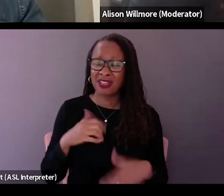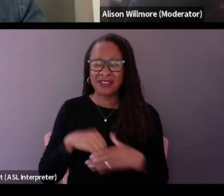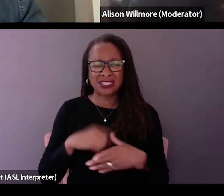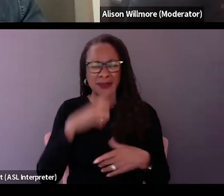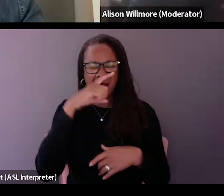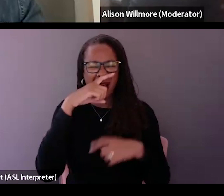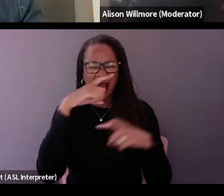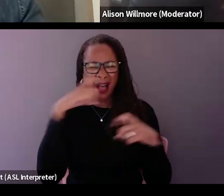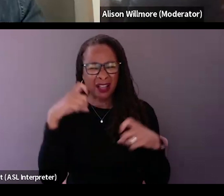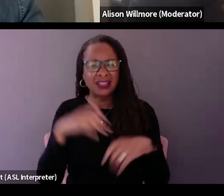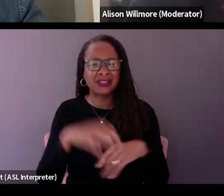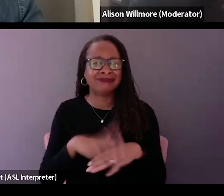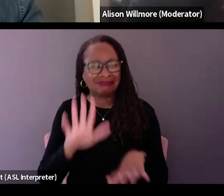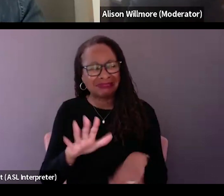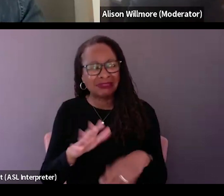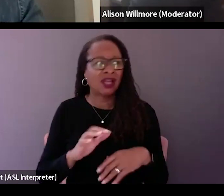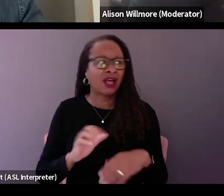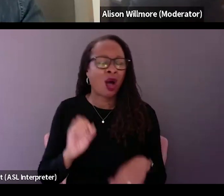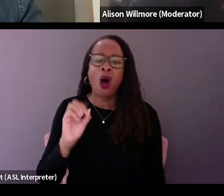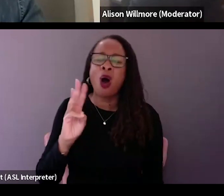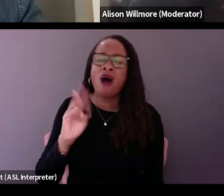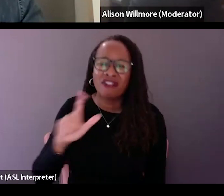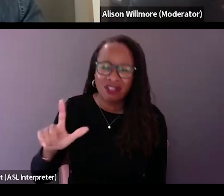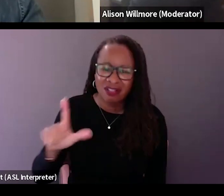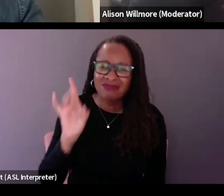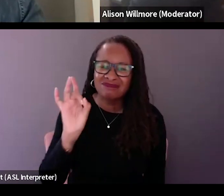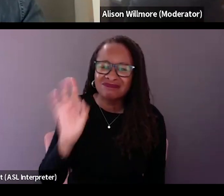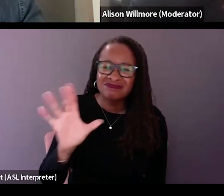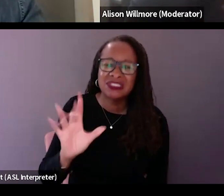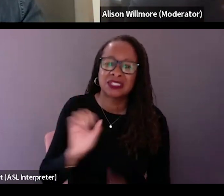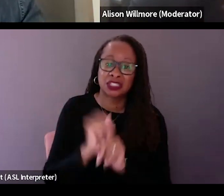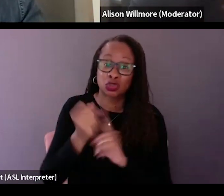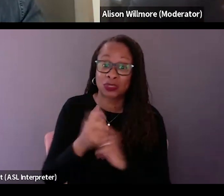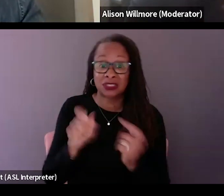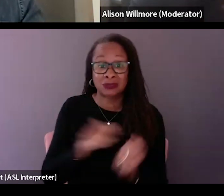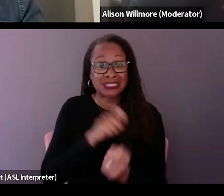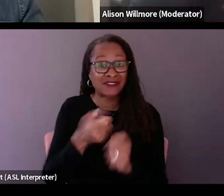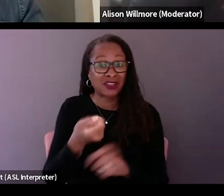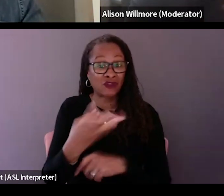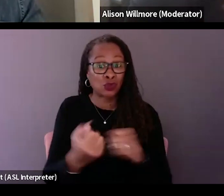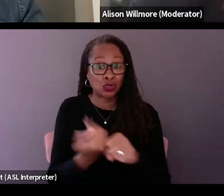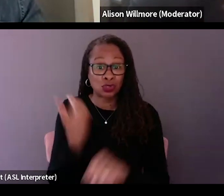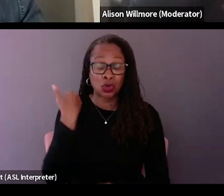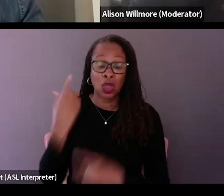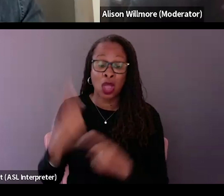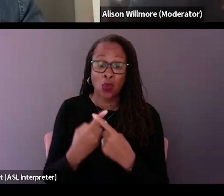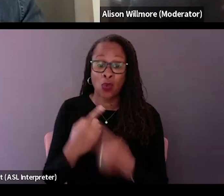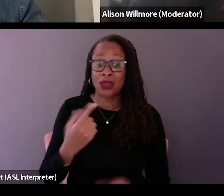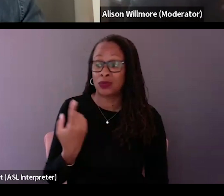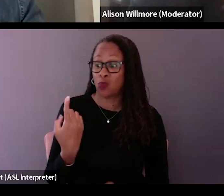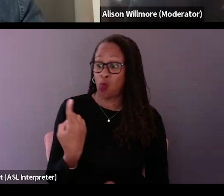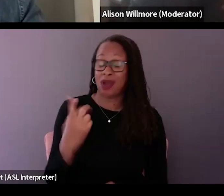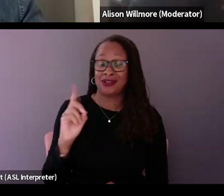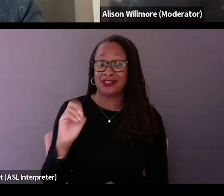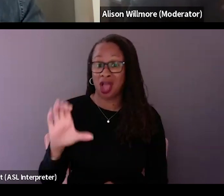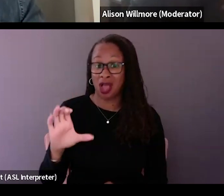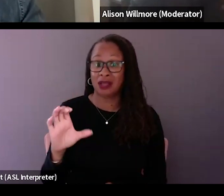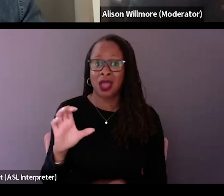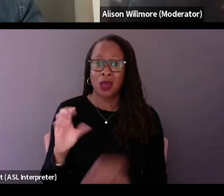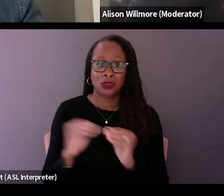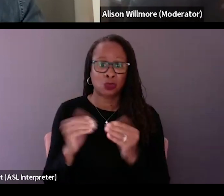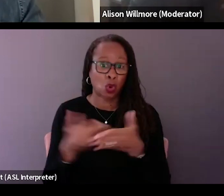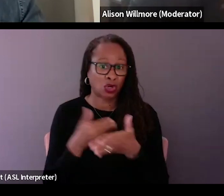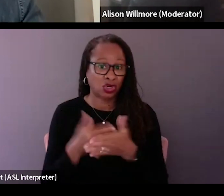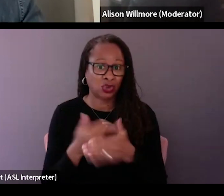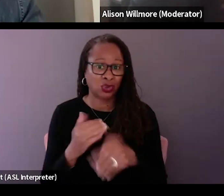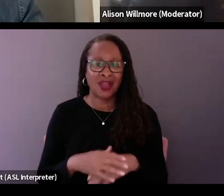pretty awkward situations, especially a few years ago when the celeb doc was a little bit more new, or at least I was a